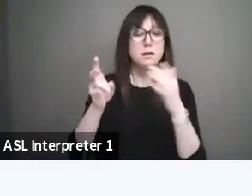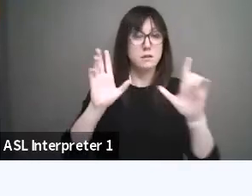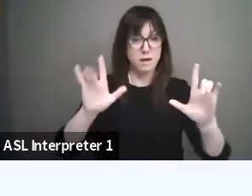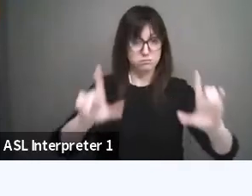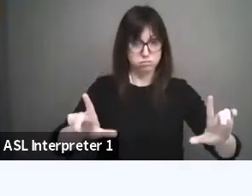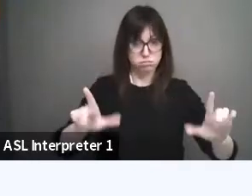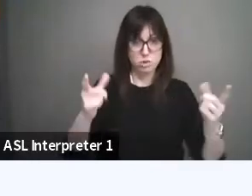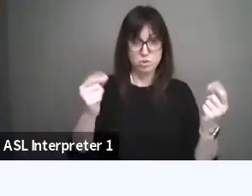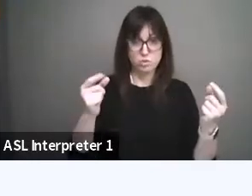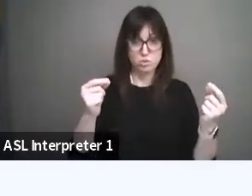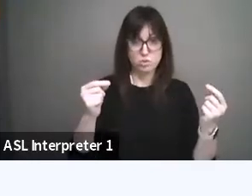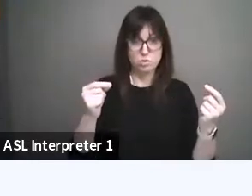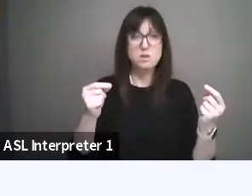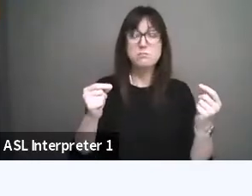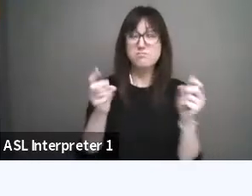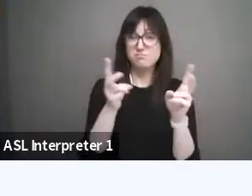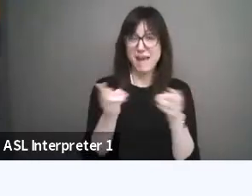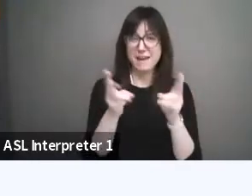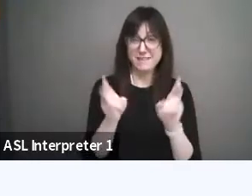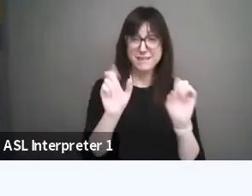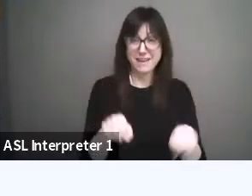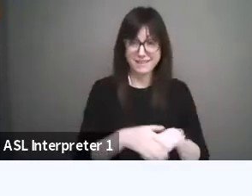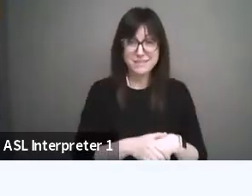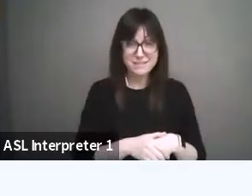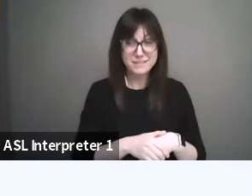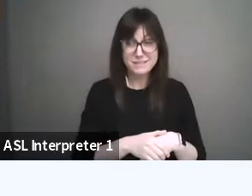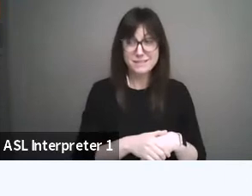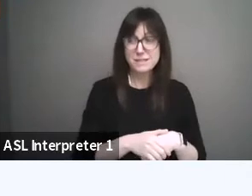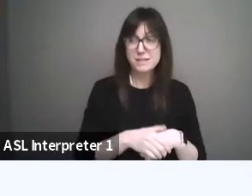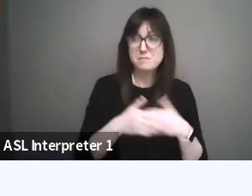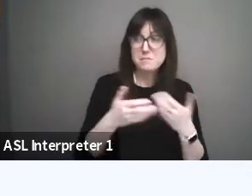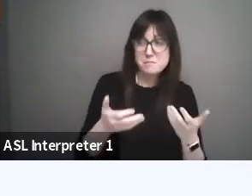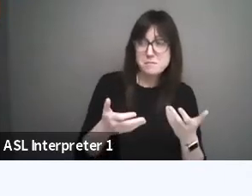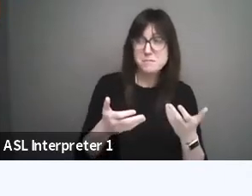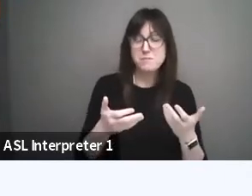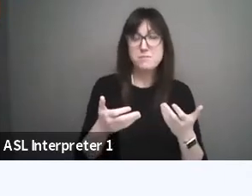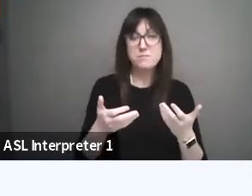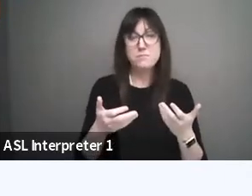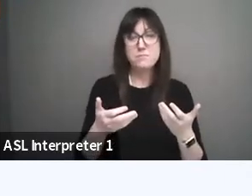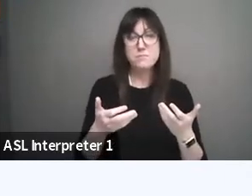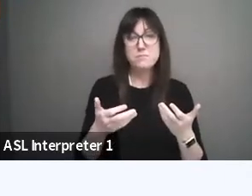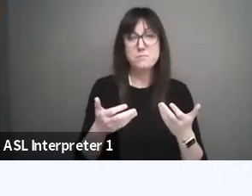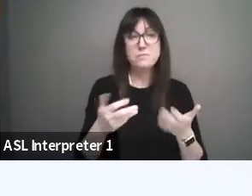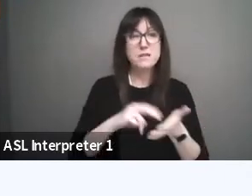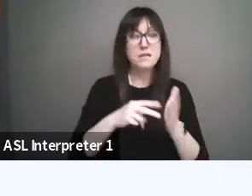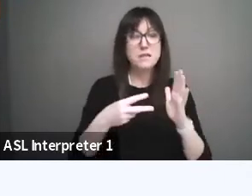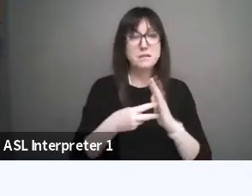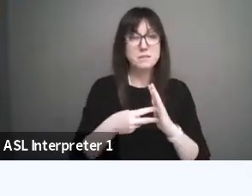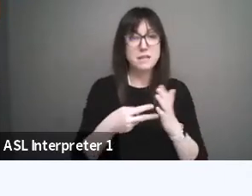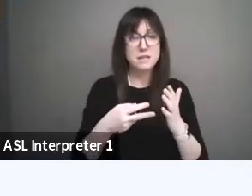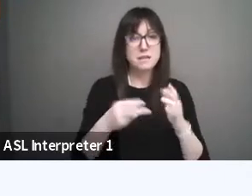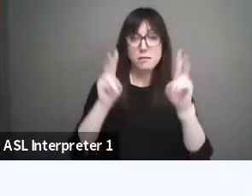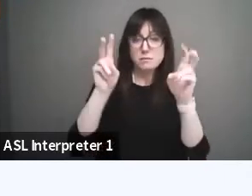is we can actually even edit some of the video assets. So essentially, I can change my